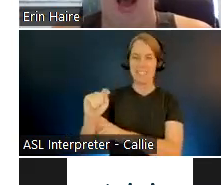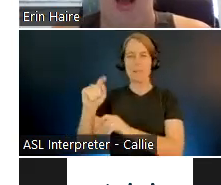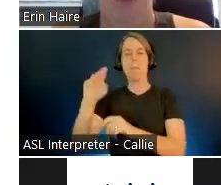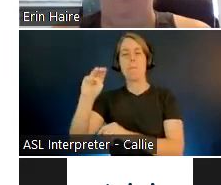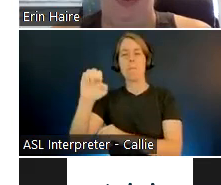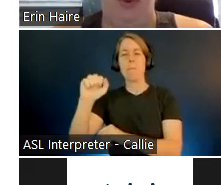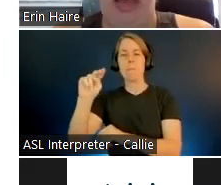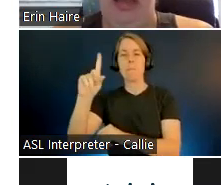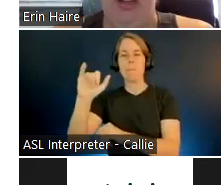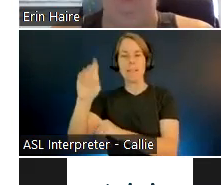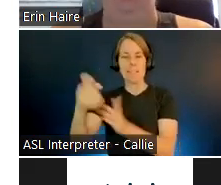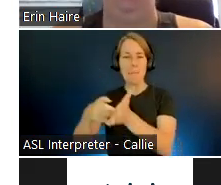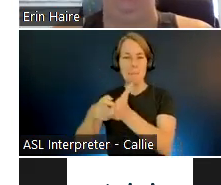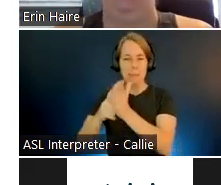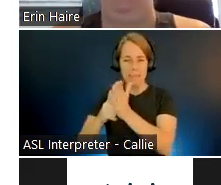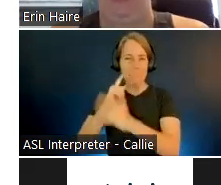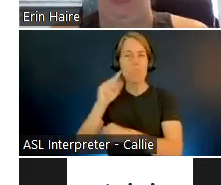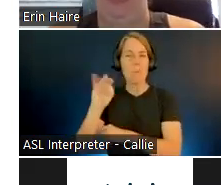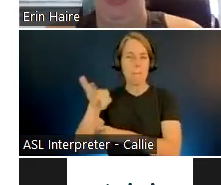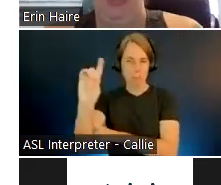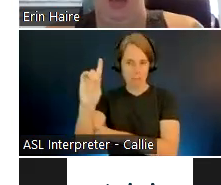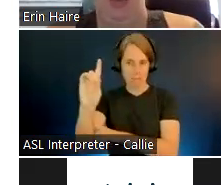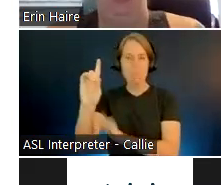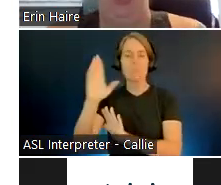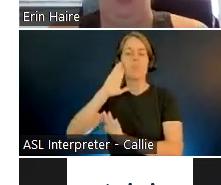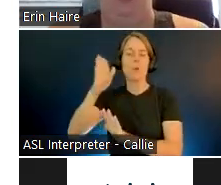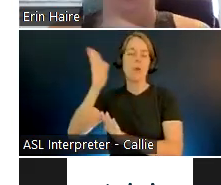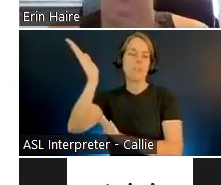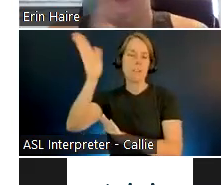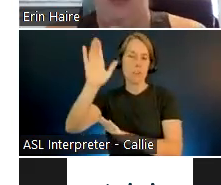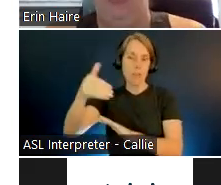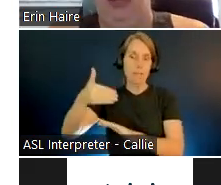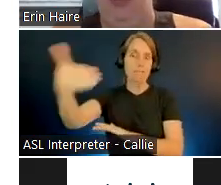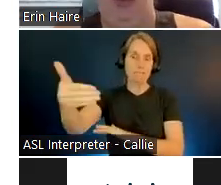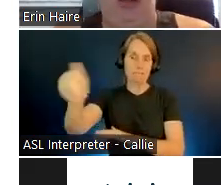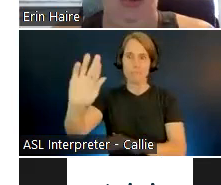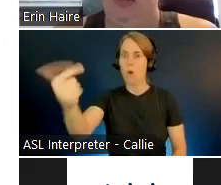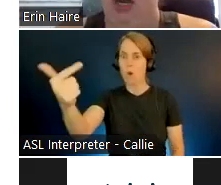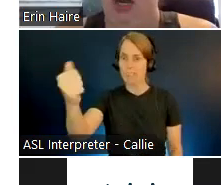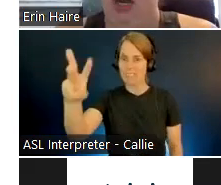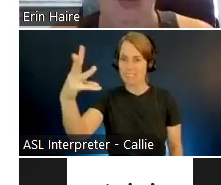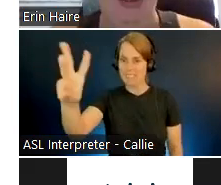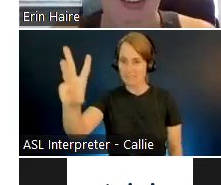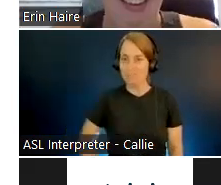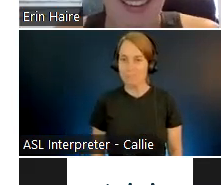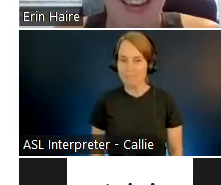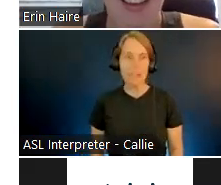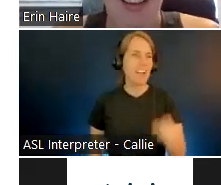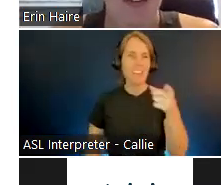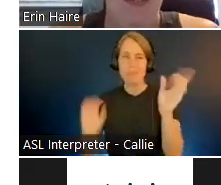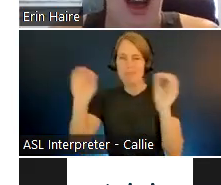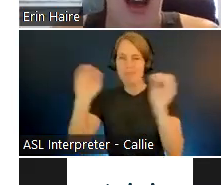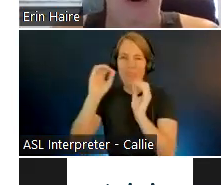for viewing and distribution on our website. So let's go back to the beginning, Phil. Sorry.